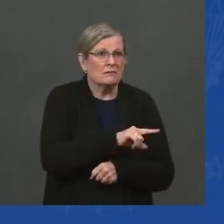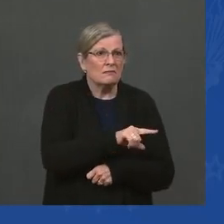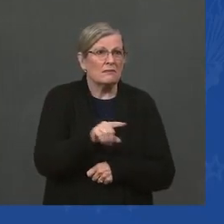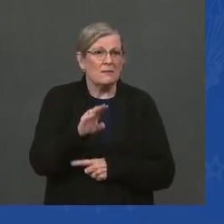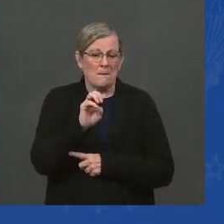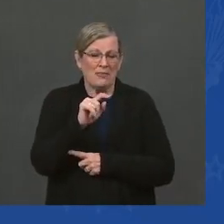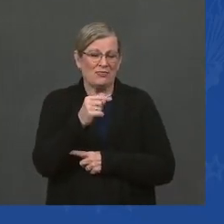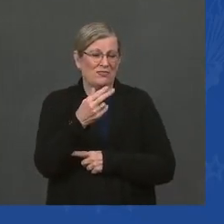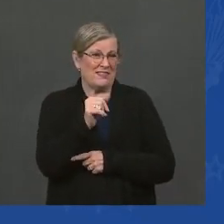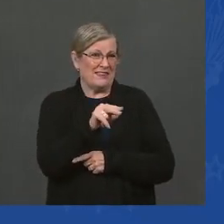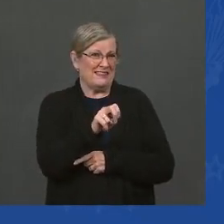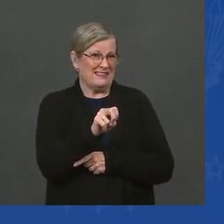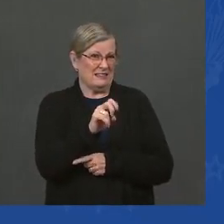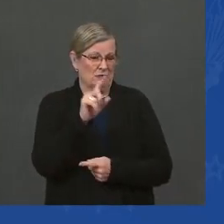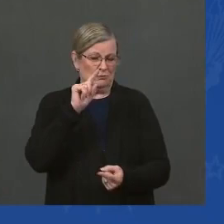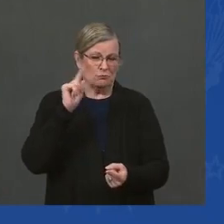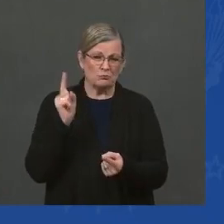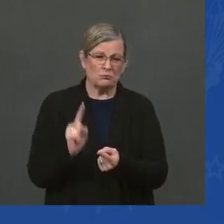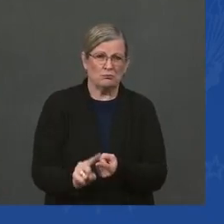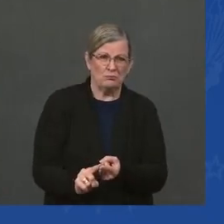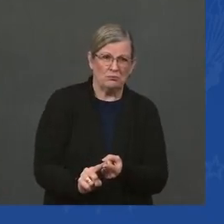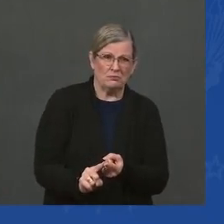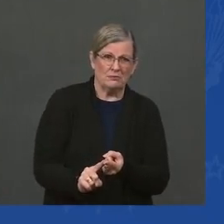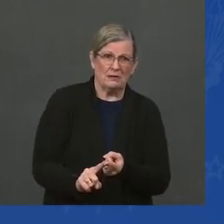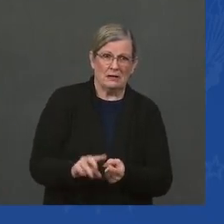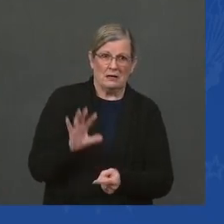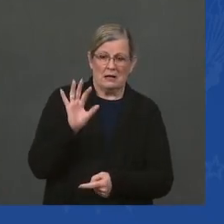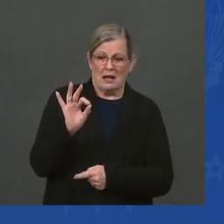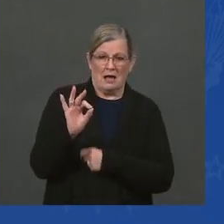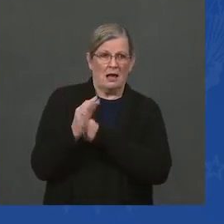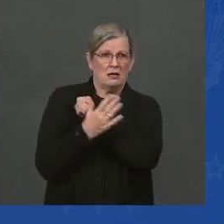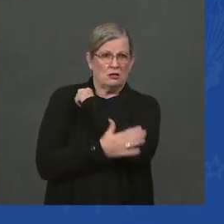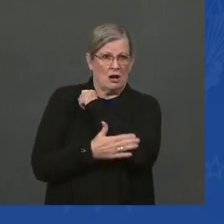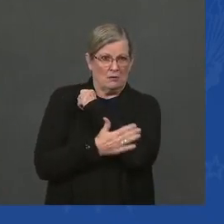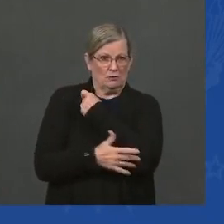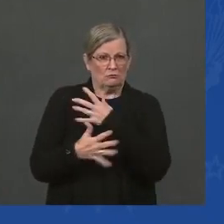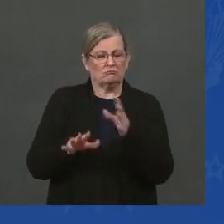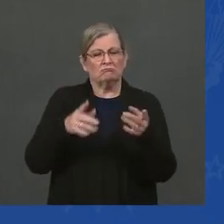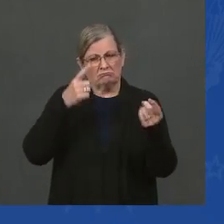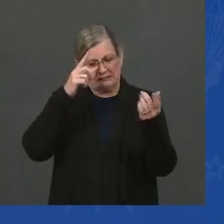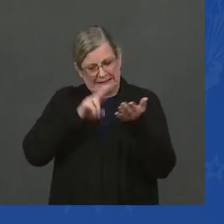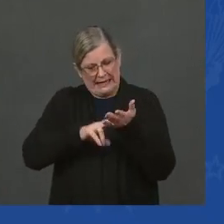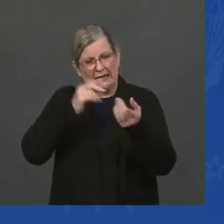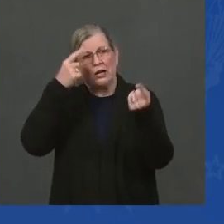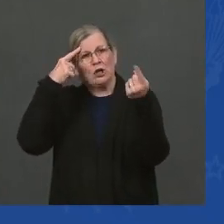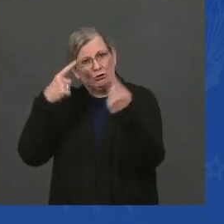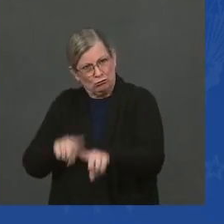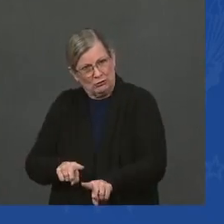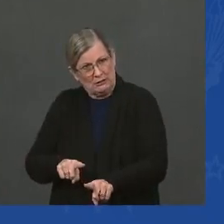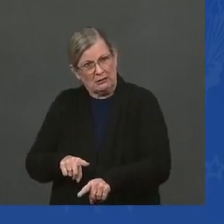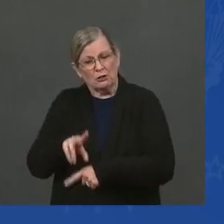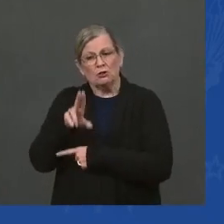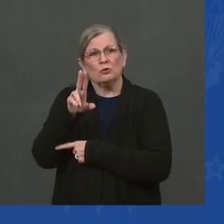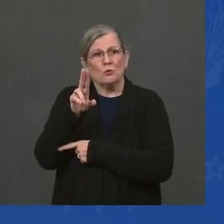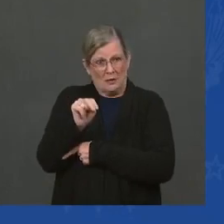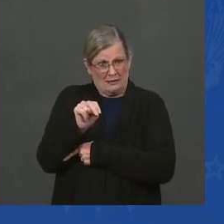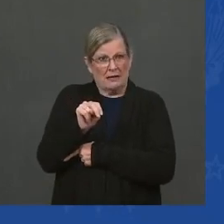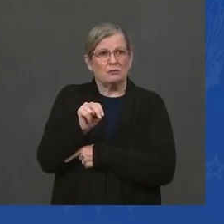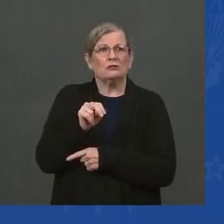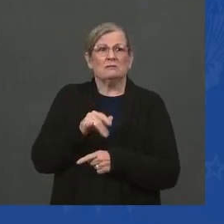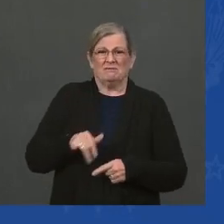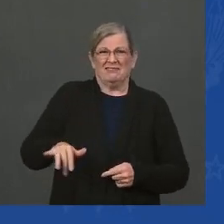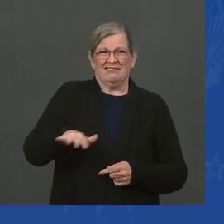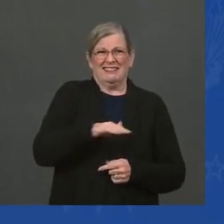signing on to that pledge in September at the United Nations. More than 100 countries have signed on. It's about half the